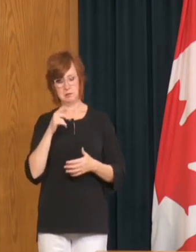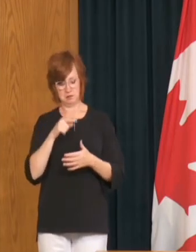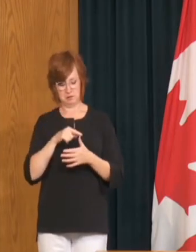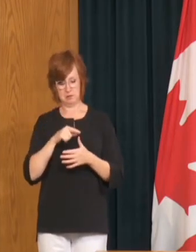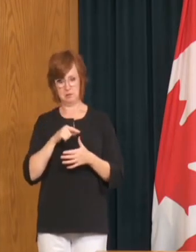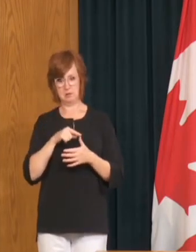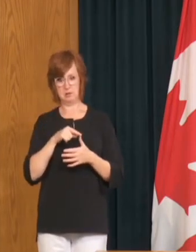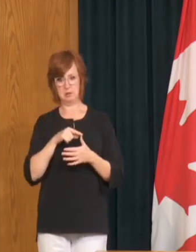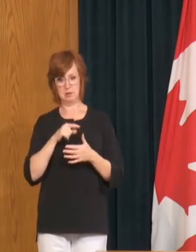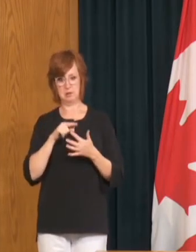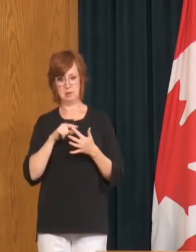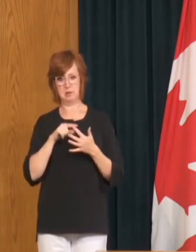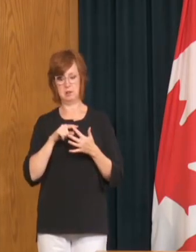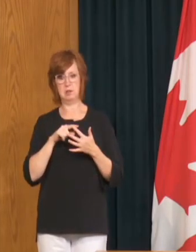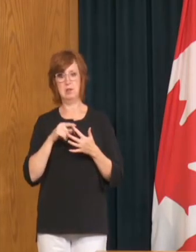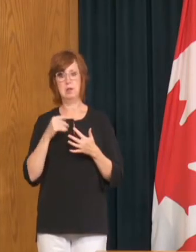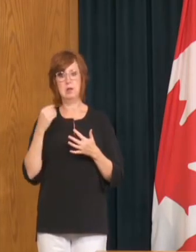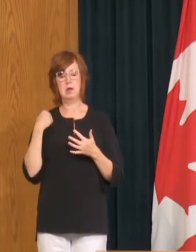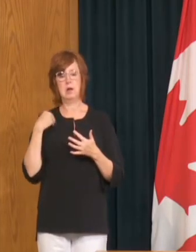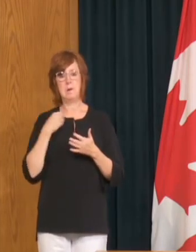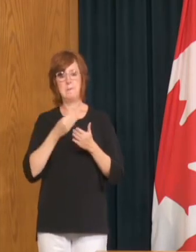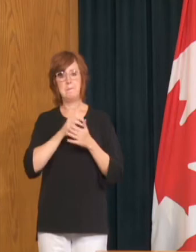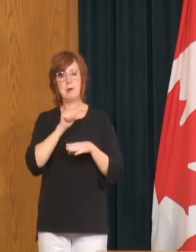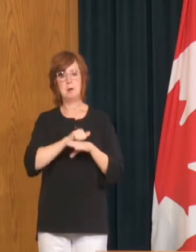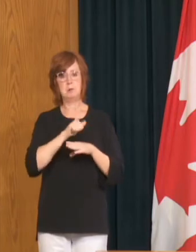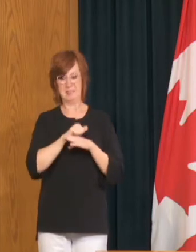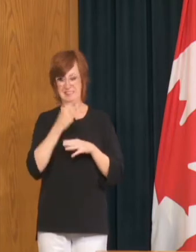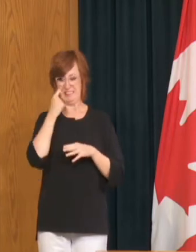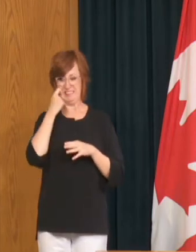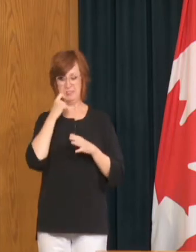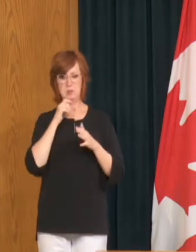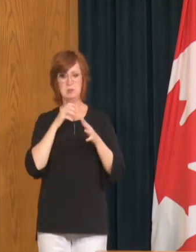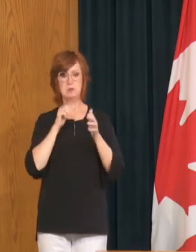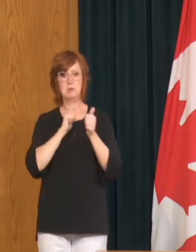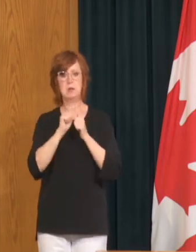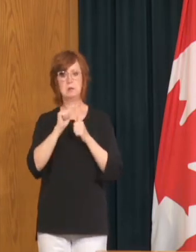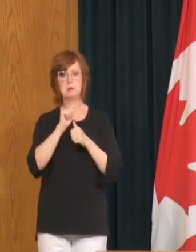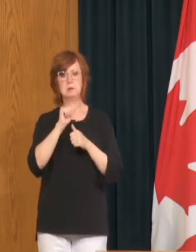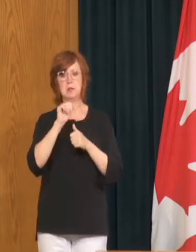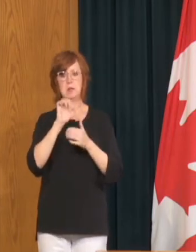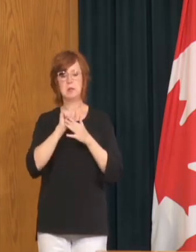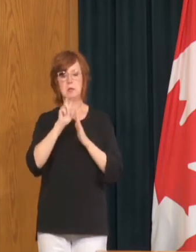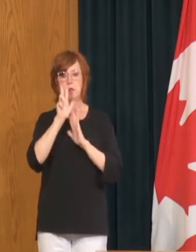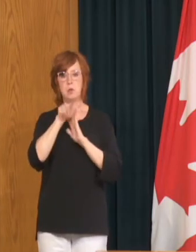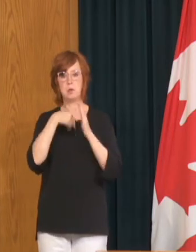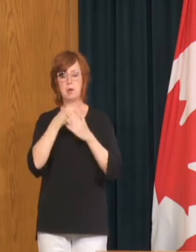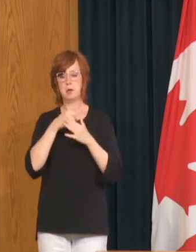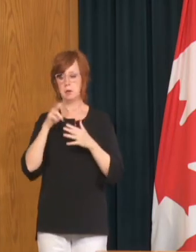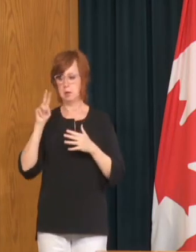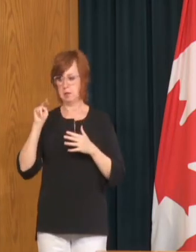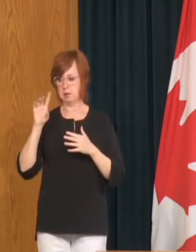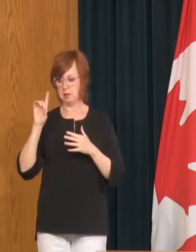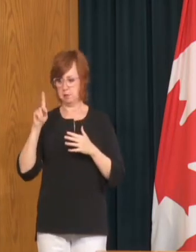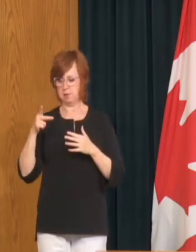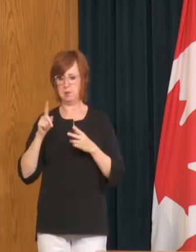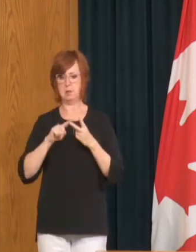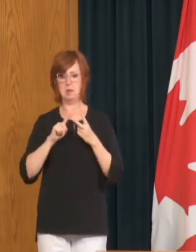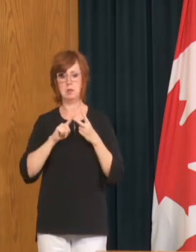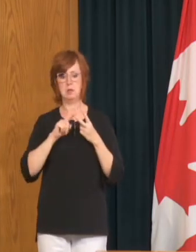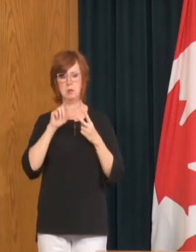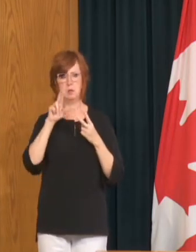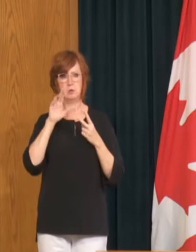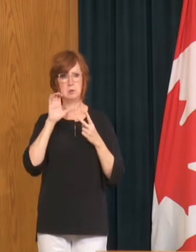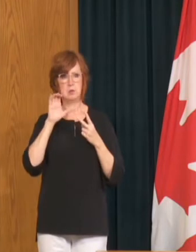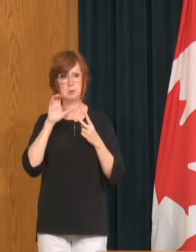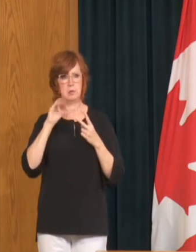3 hours, I think was the debate time that the NDP had agreed to with the UCP party in Alberta I believe it